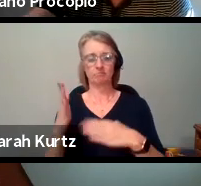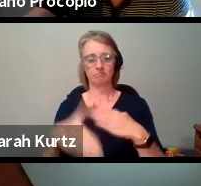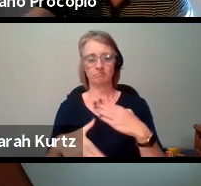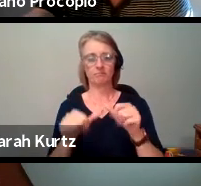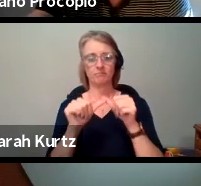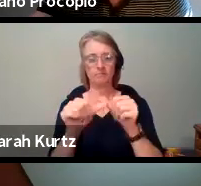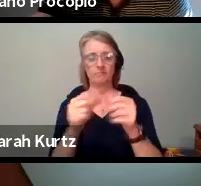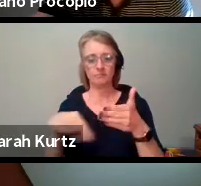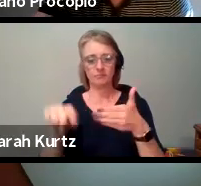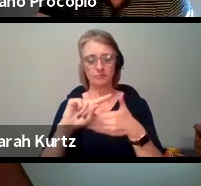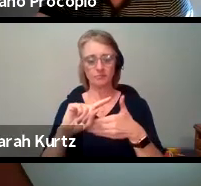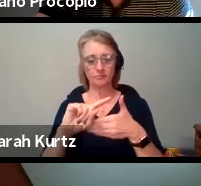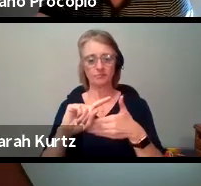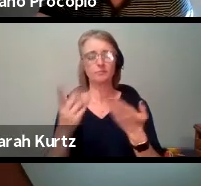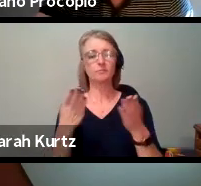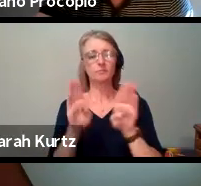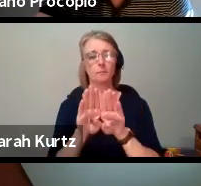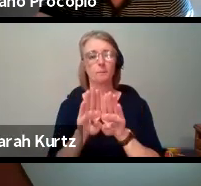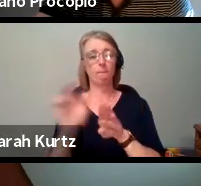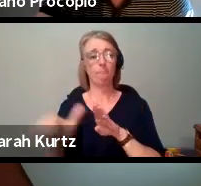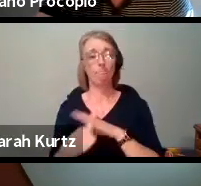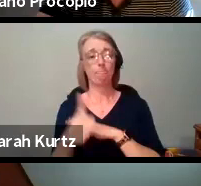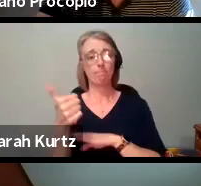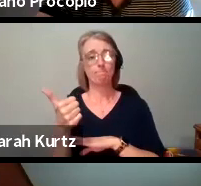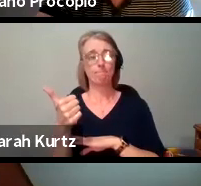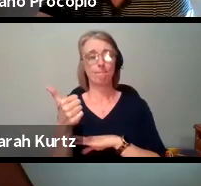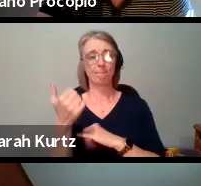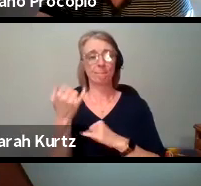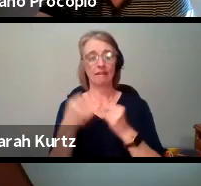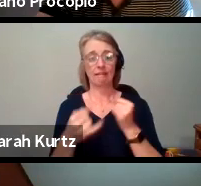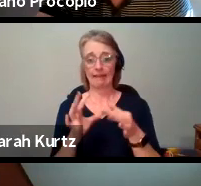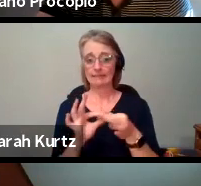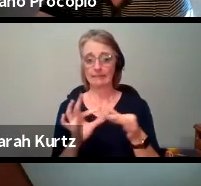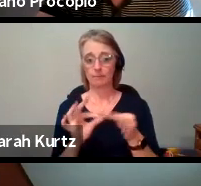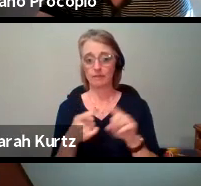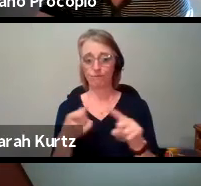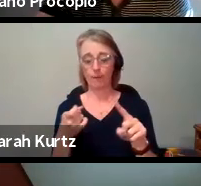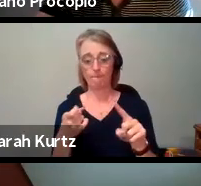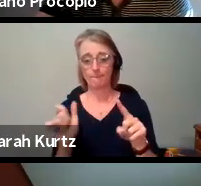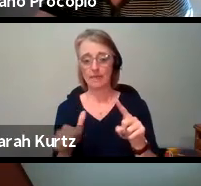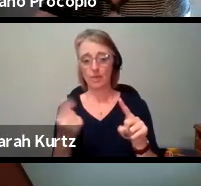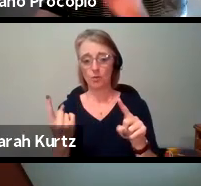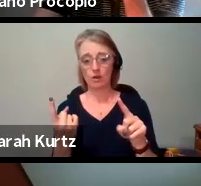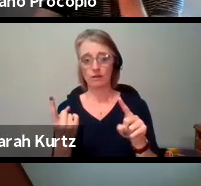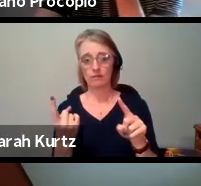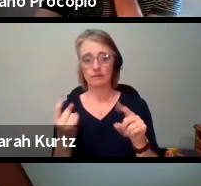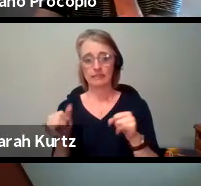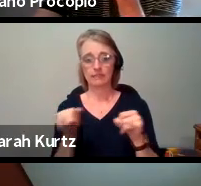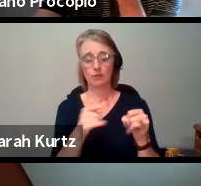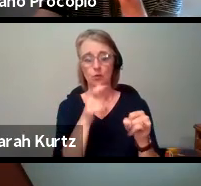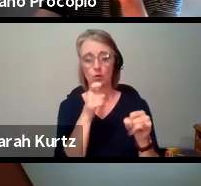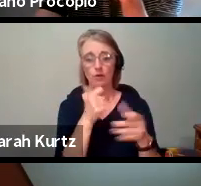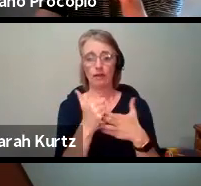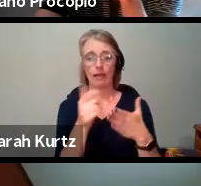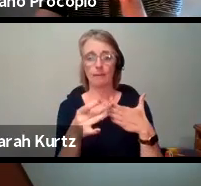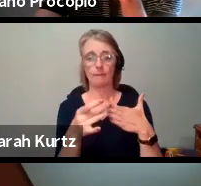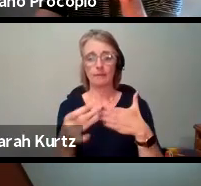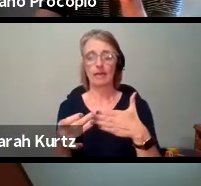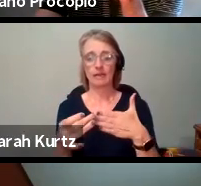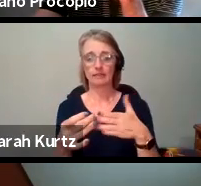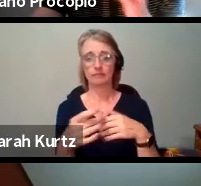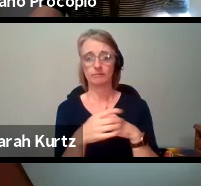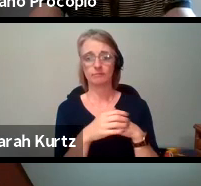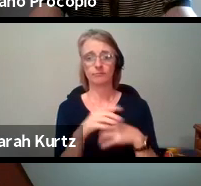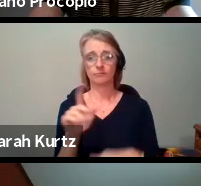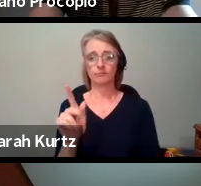next week. And before we close out, are there any last comments from our individuals who have helped guide the session? I